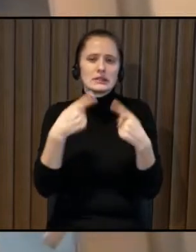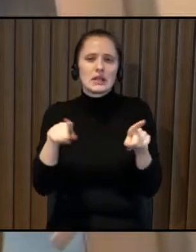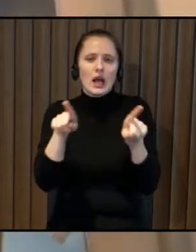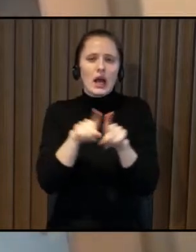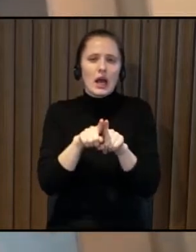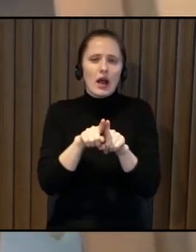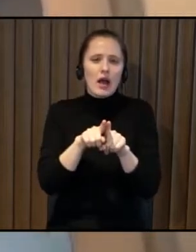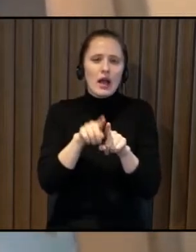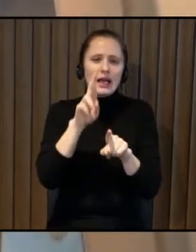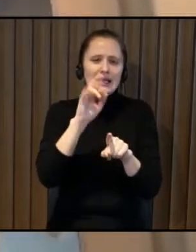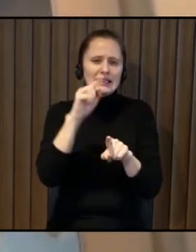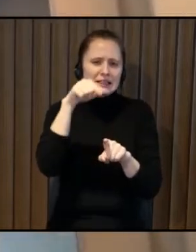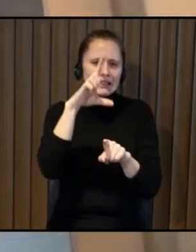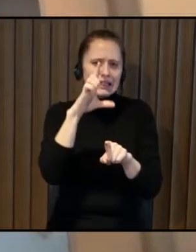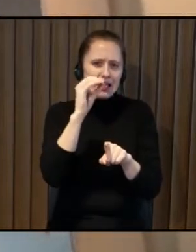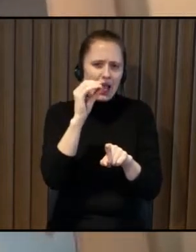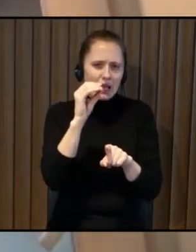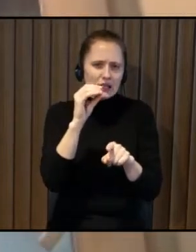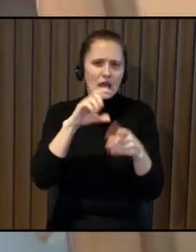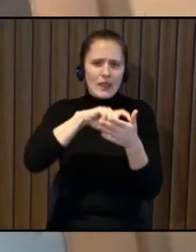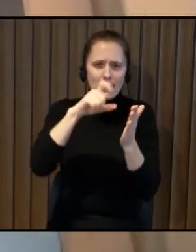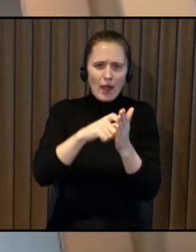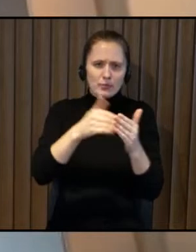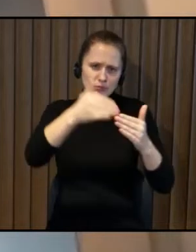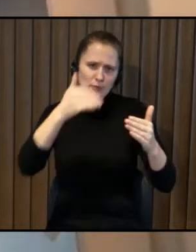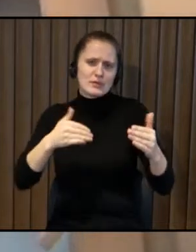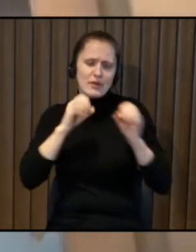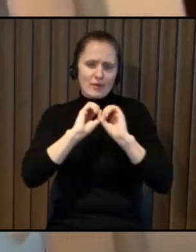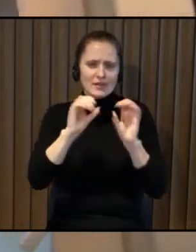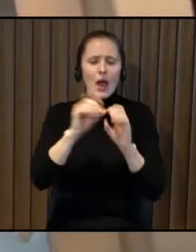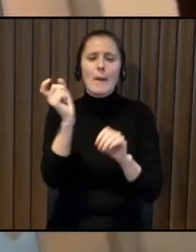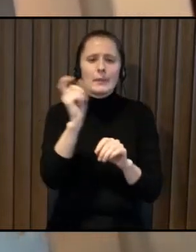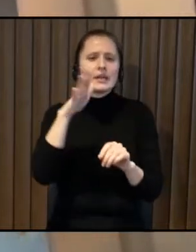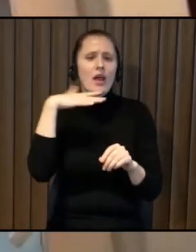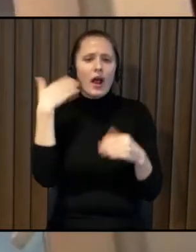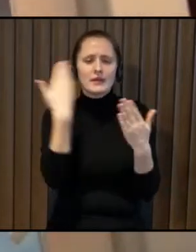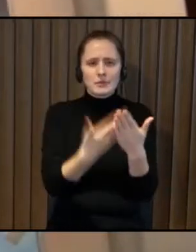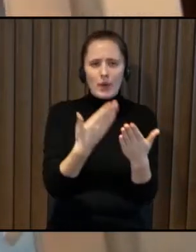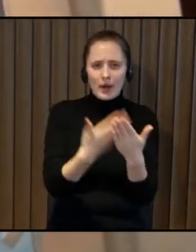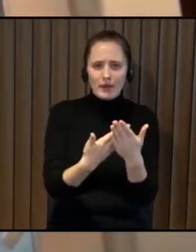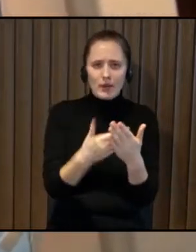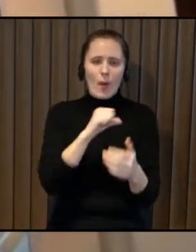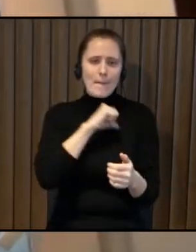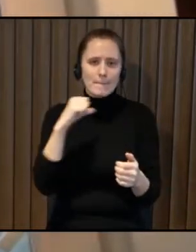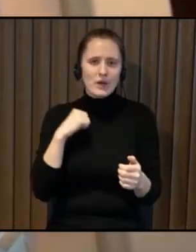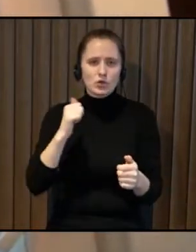it was quite opposite to how this retail